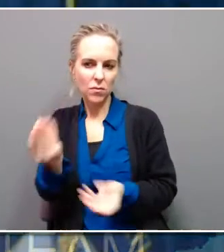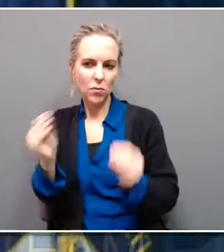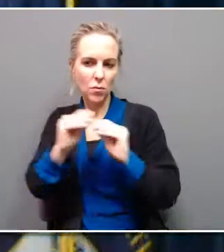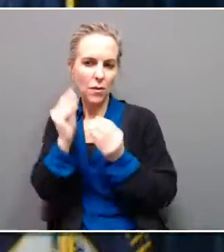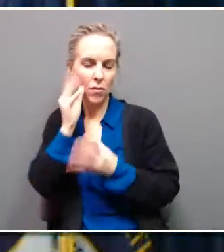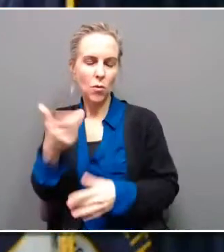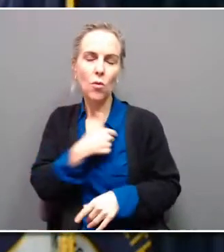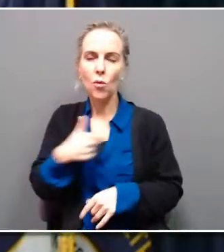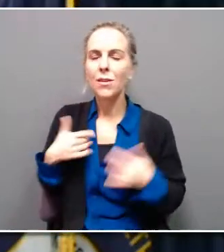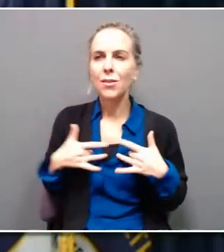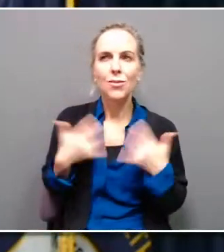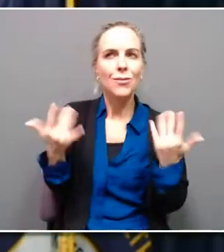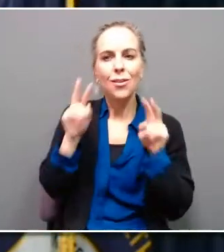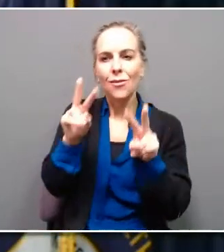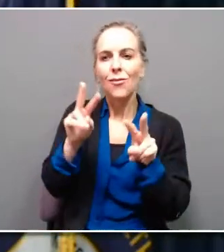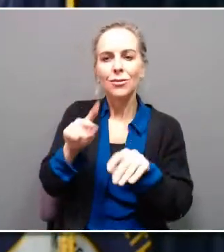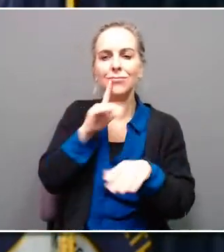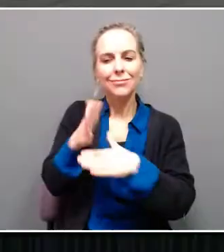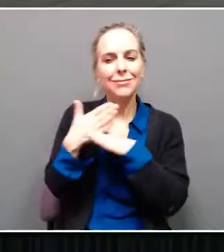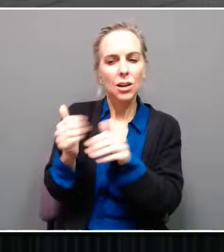everyone. Thanks.